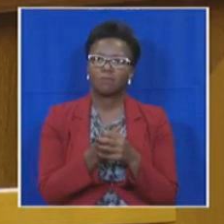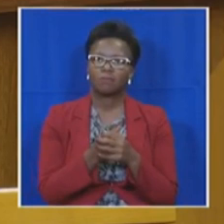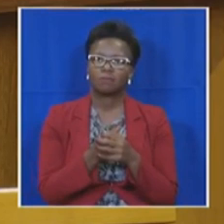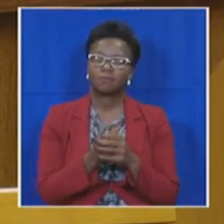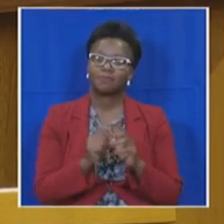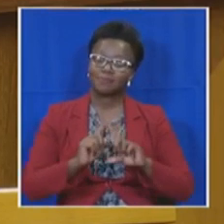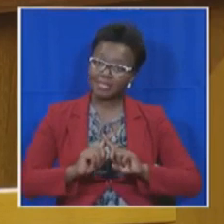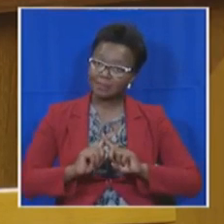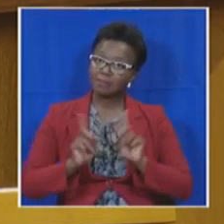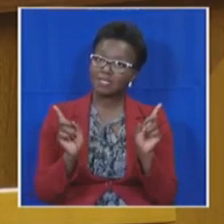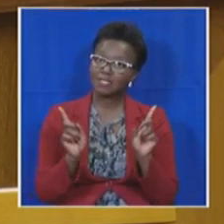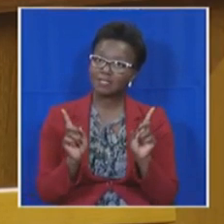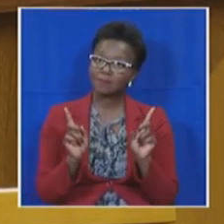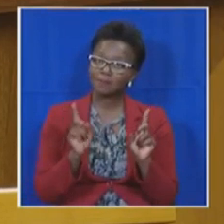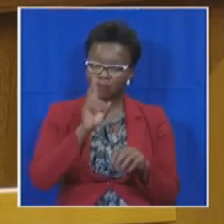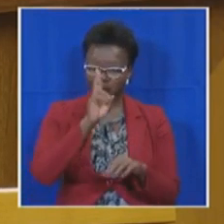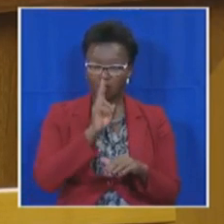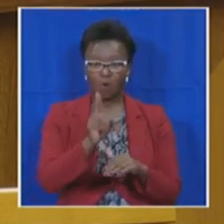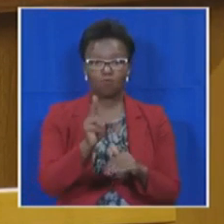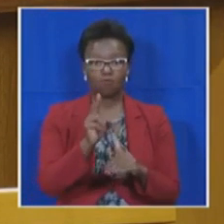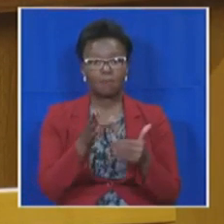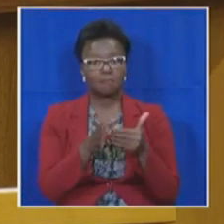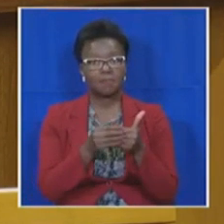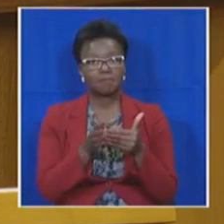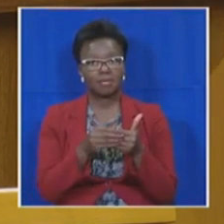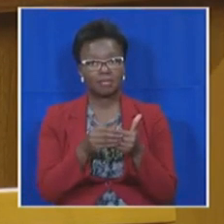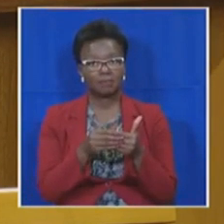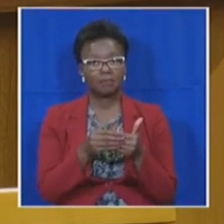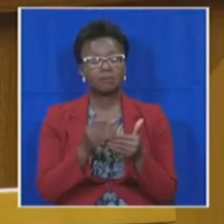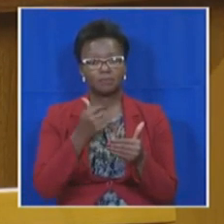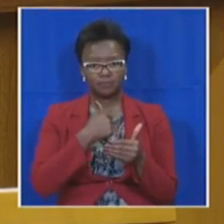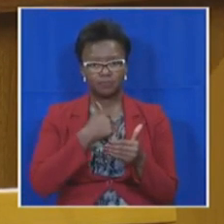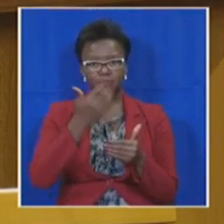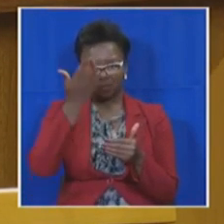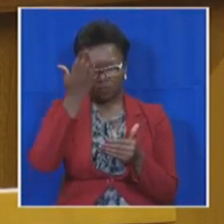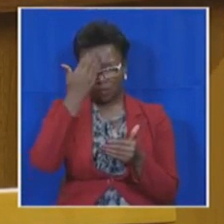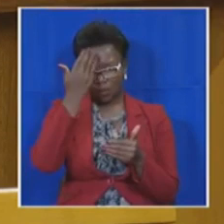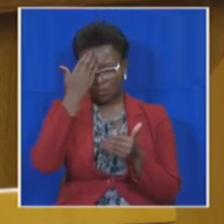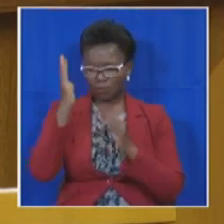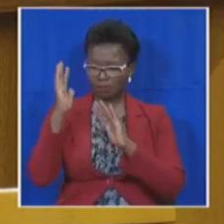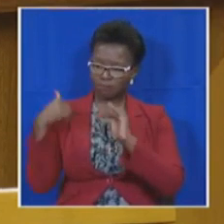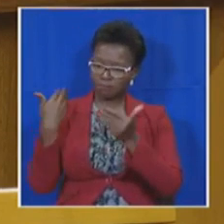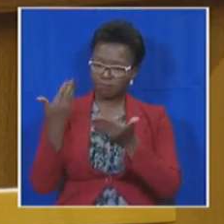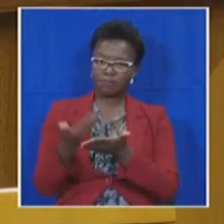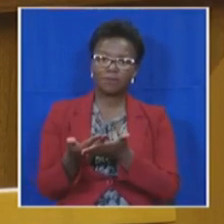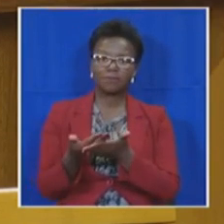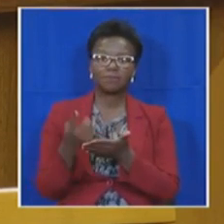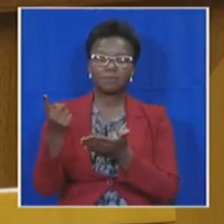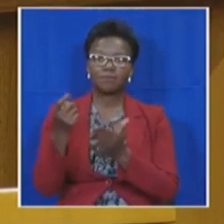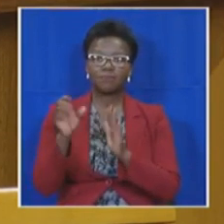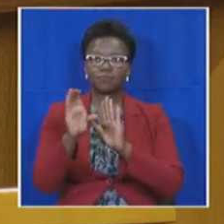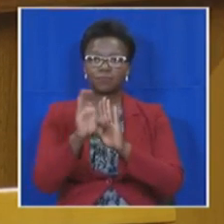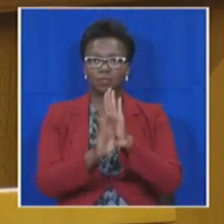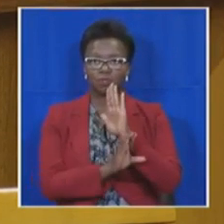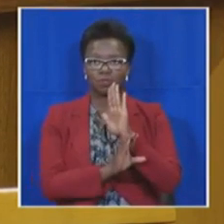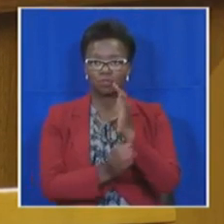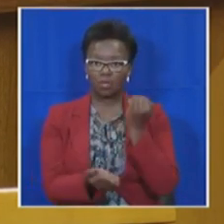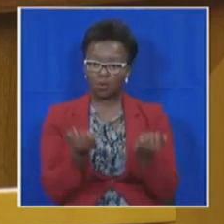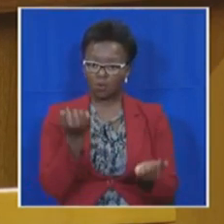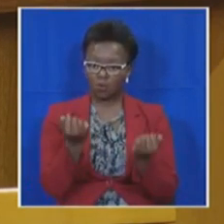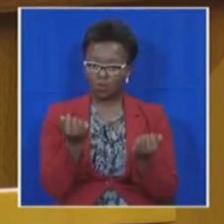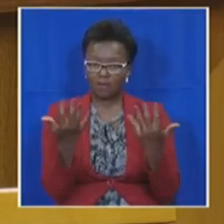But, honourable members, given the history that led to the Constitutional Court declaring in